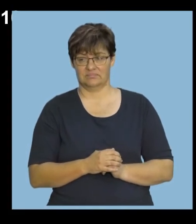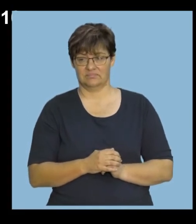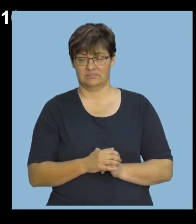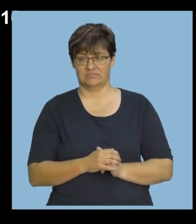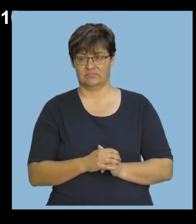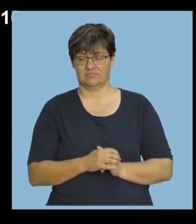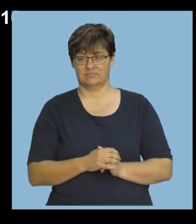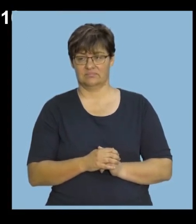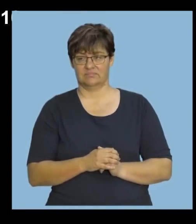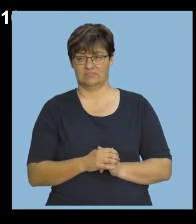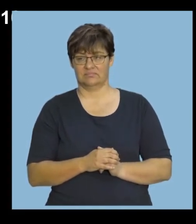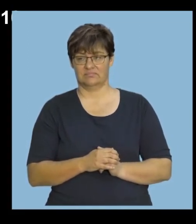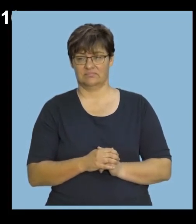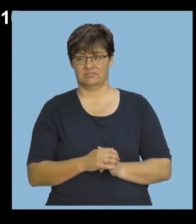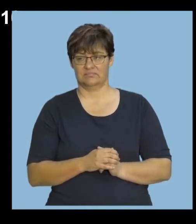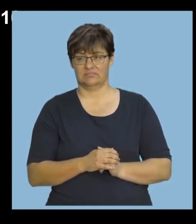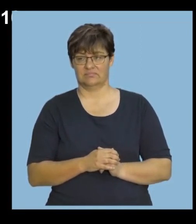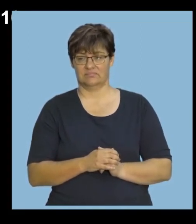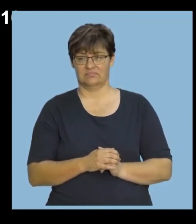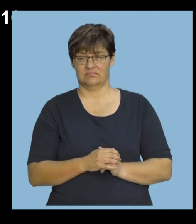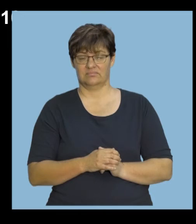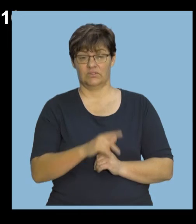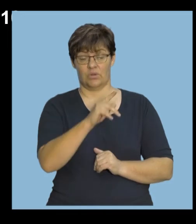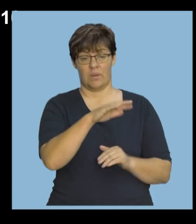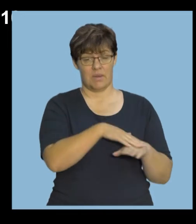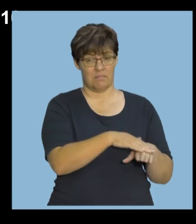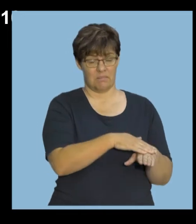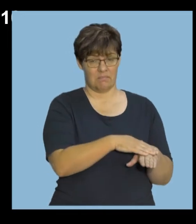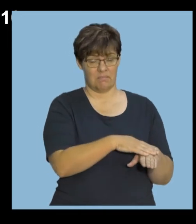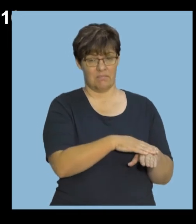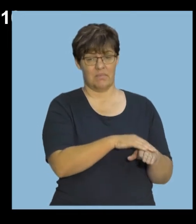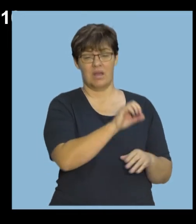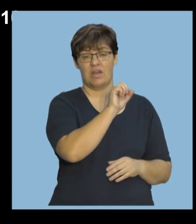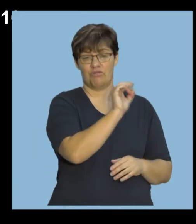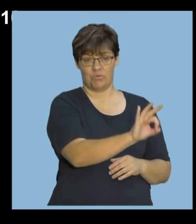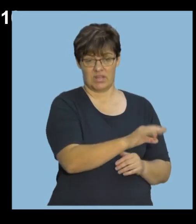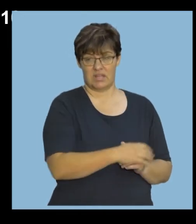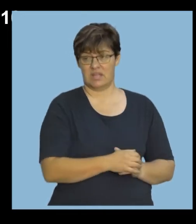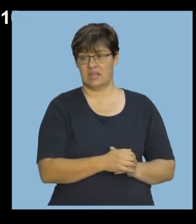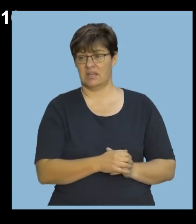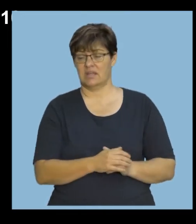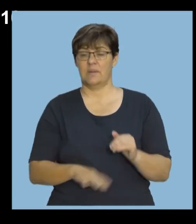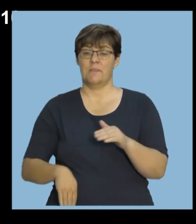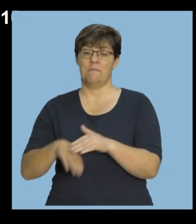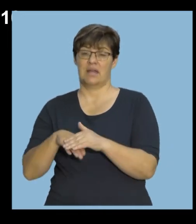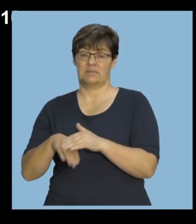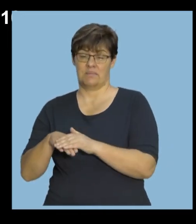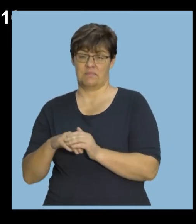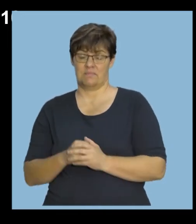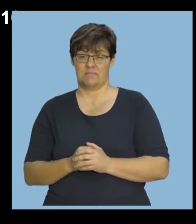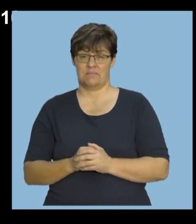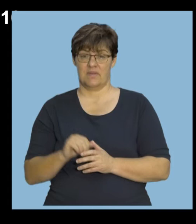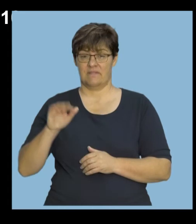Okay, so let's look at that. So minimum value, I need to write that, which is 3,